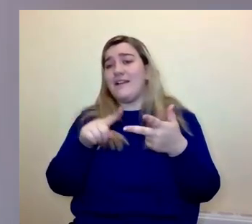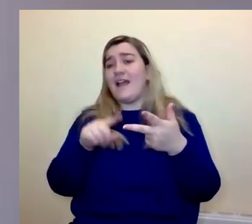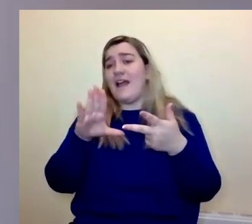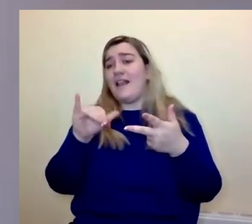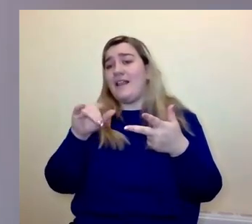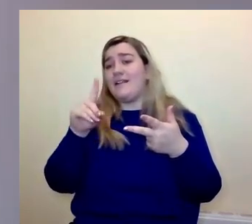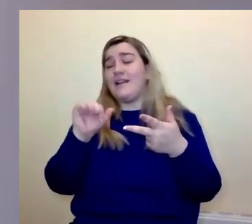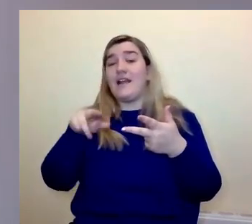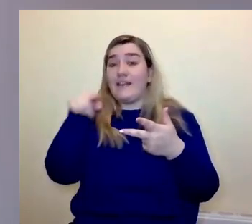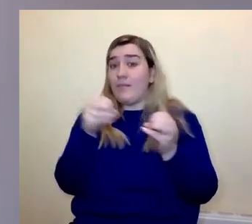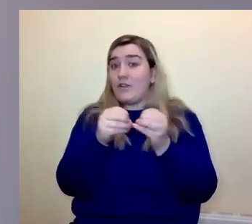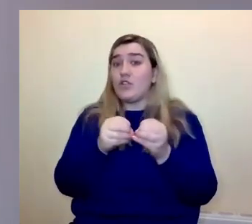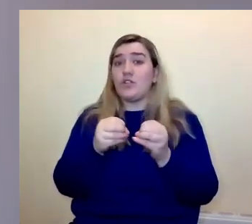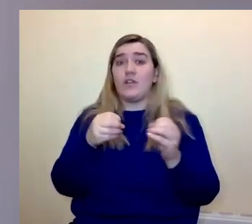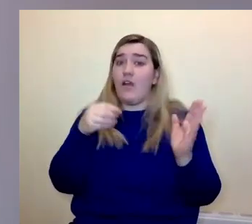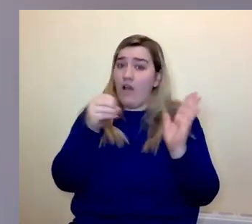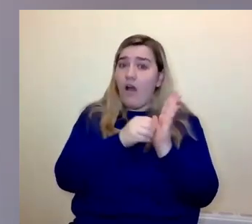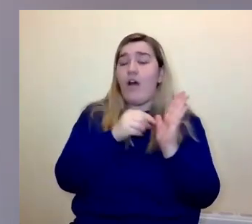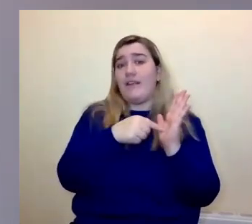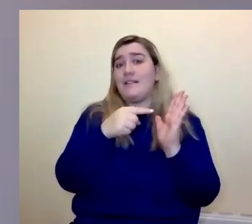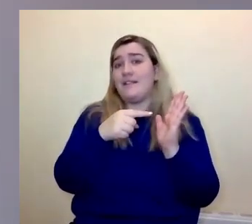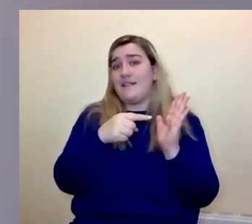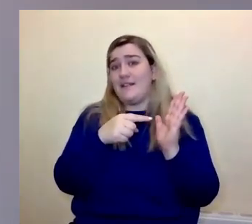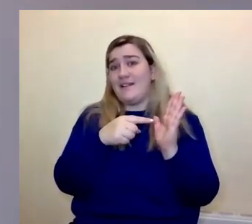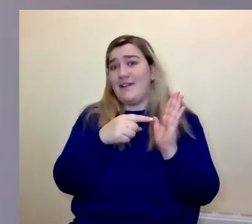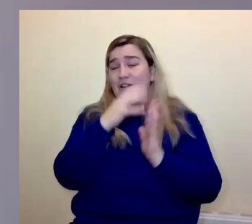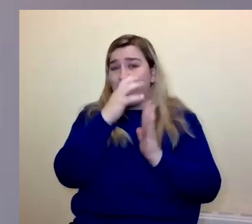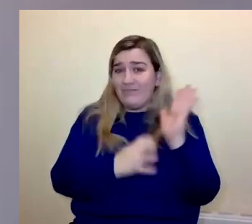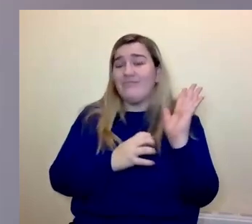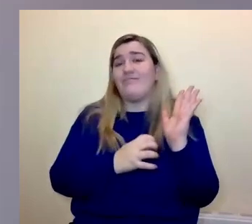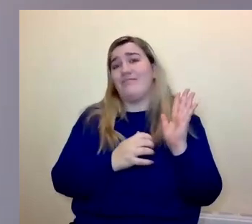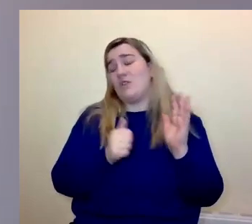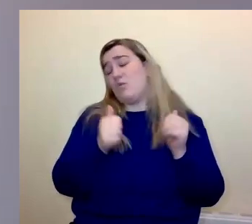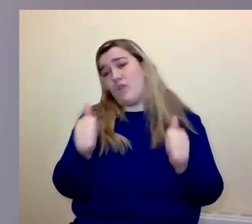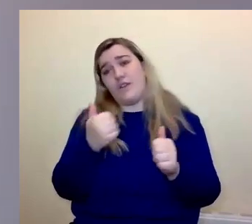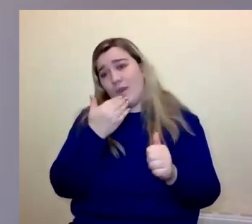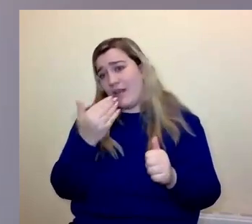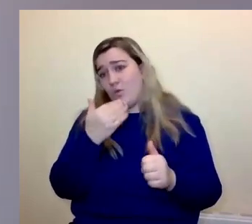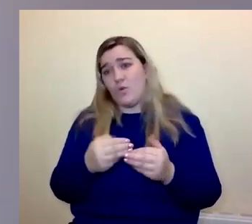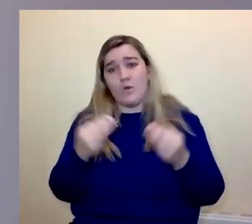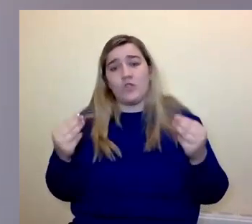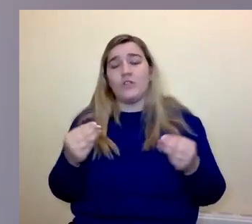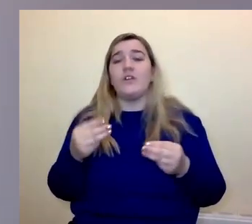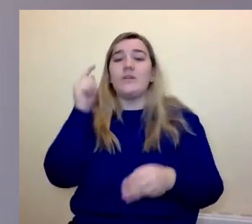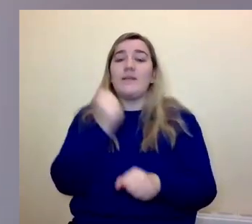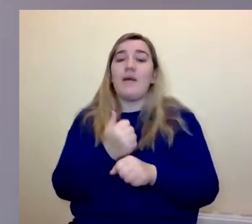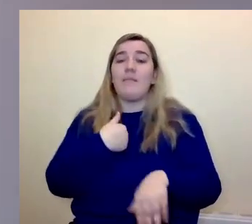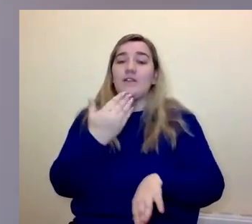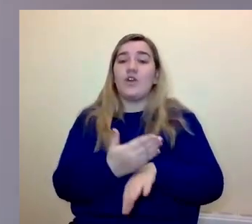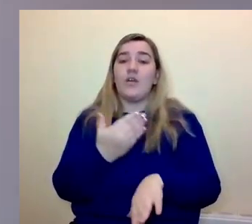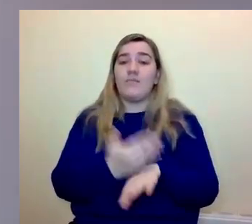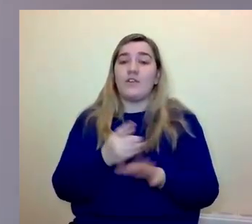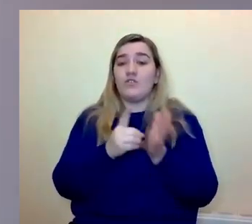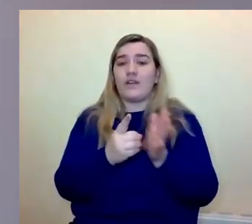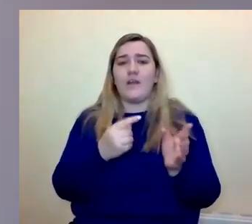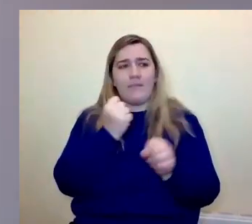materials, and it's really great to see them continue in that work. So thinking again about my job as director to promote awareness